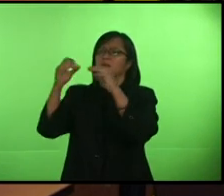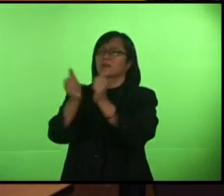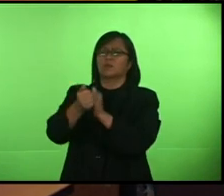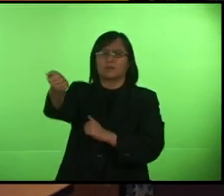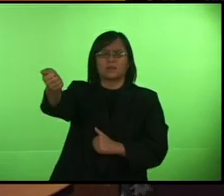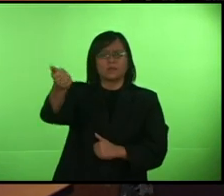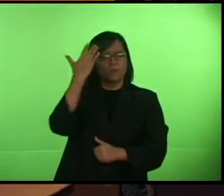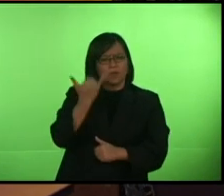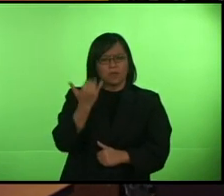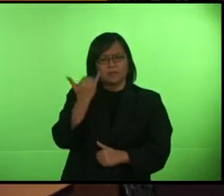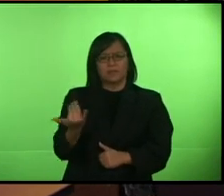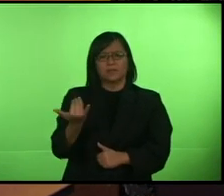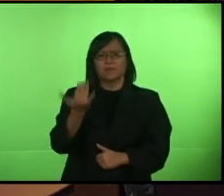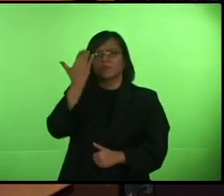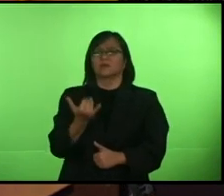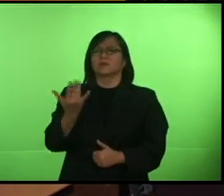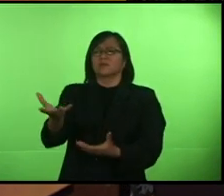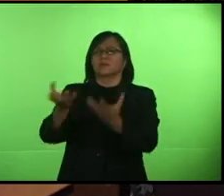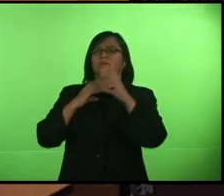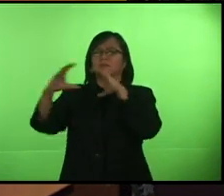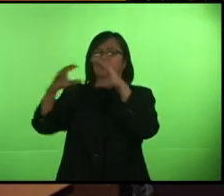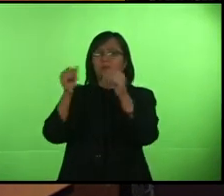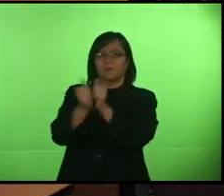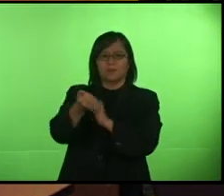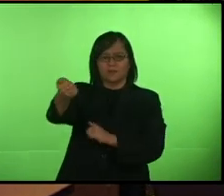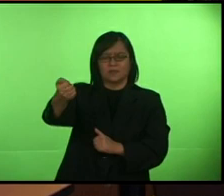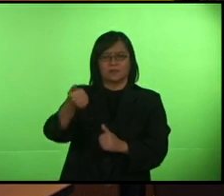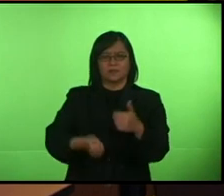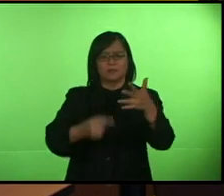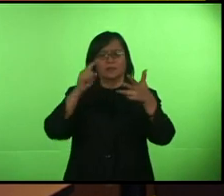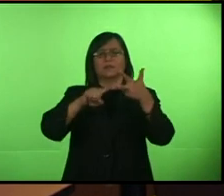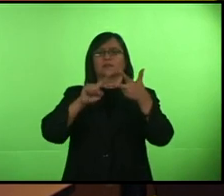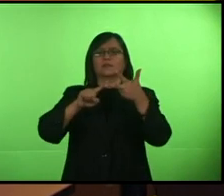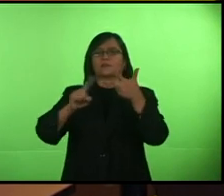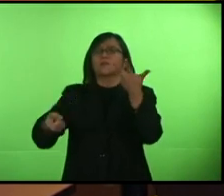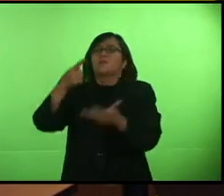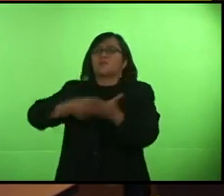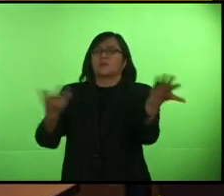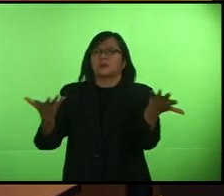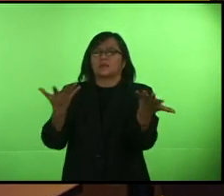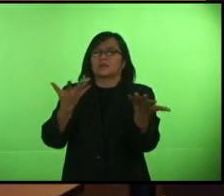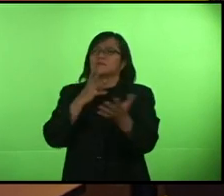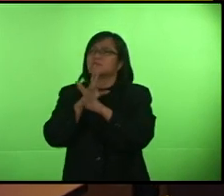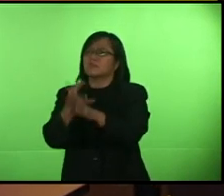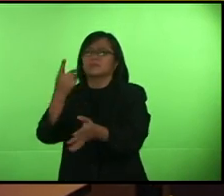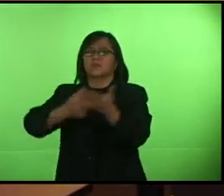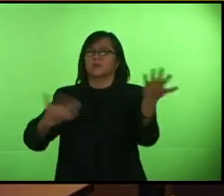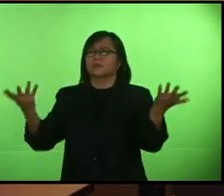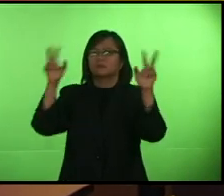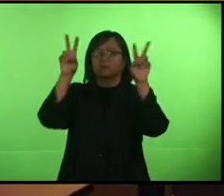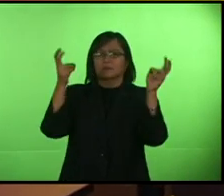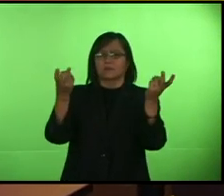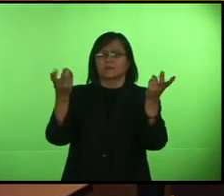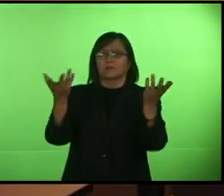Why do you want to talk to her? Why do you want to communicate with her? The next one, what? What are you going to talk